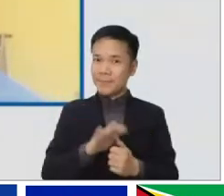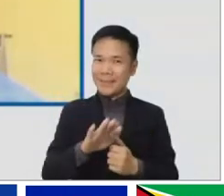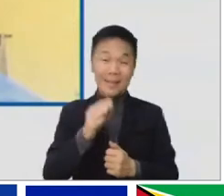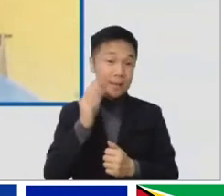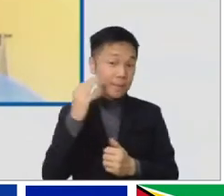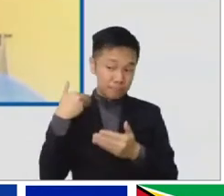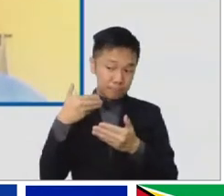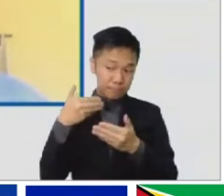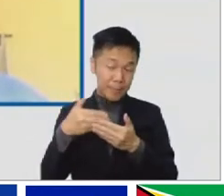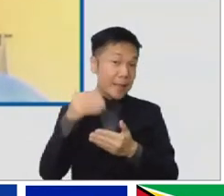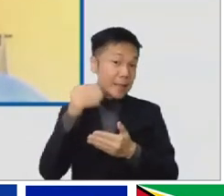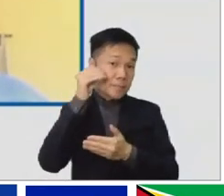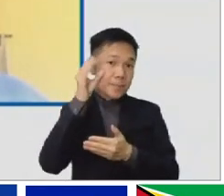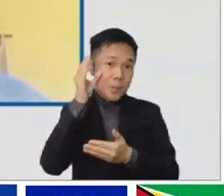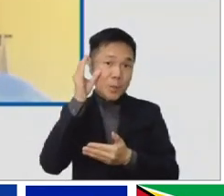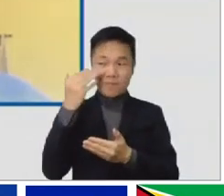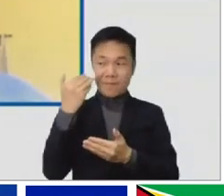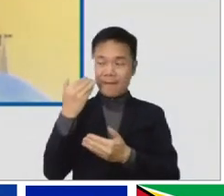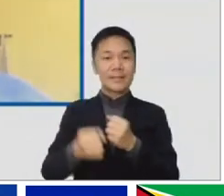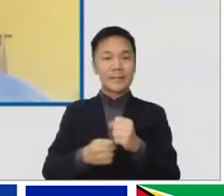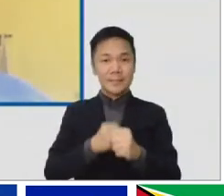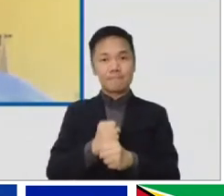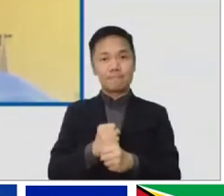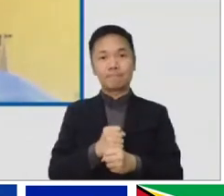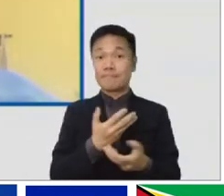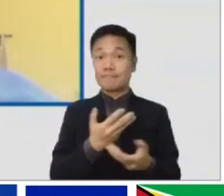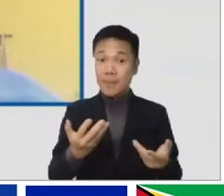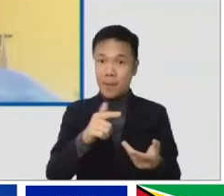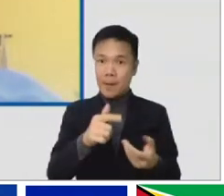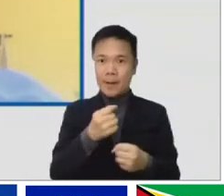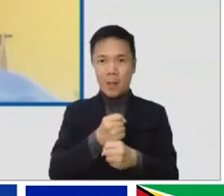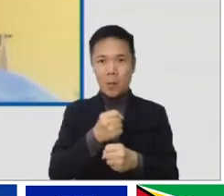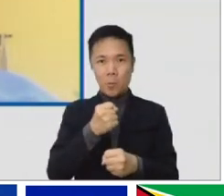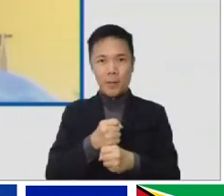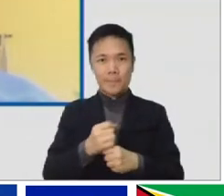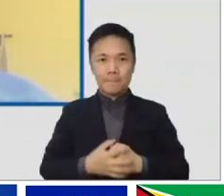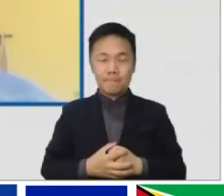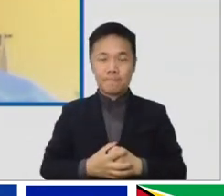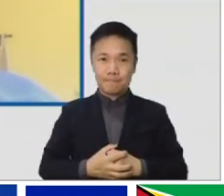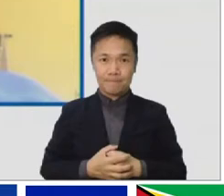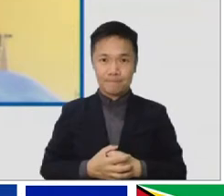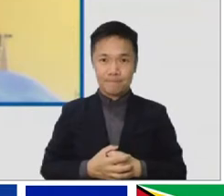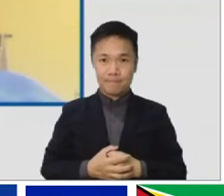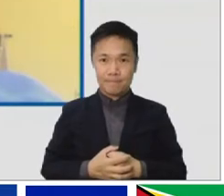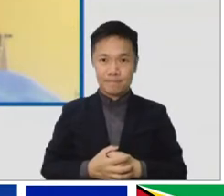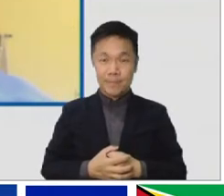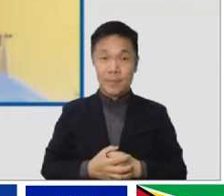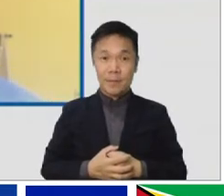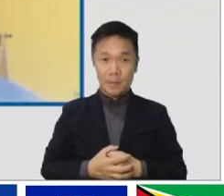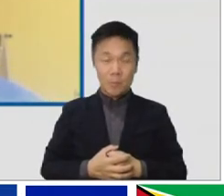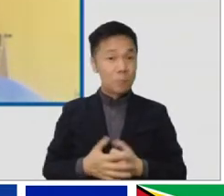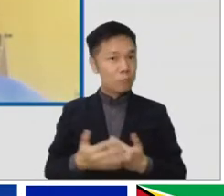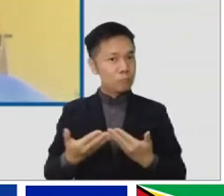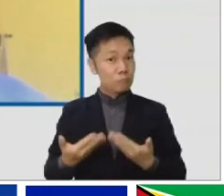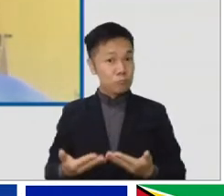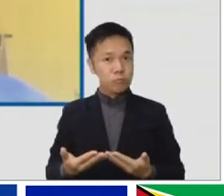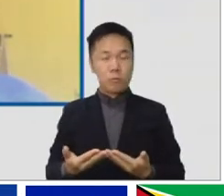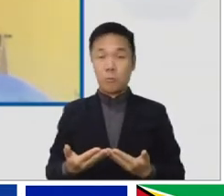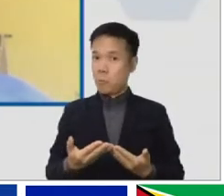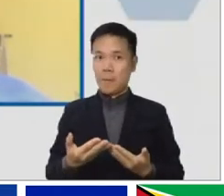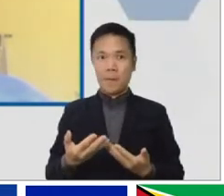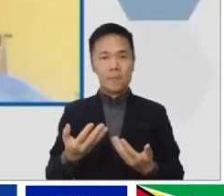In which they've been involved one way or another in this topic. We're very fortunate to have representations